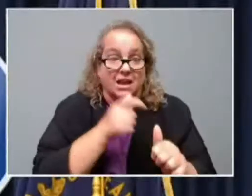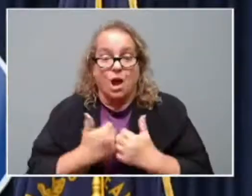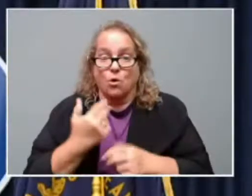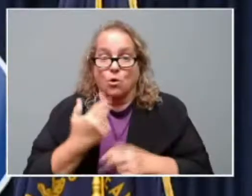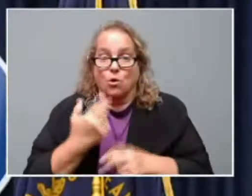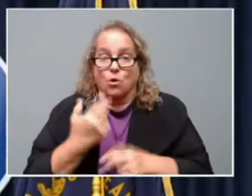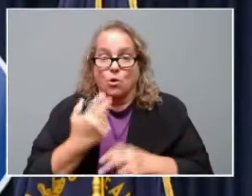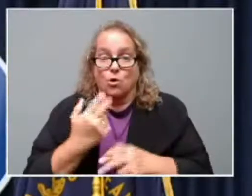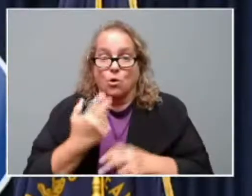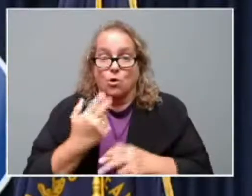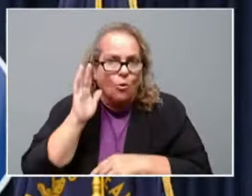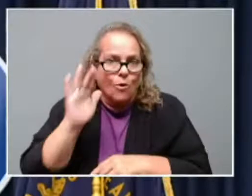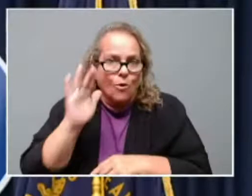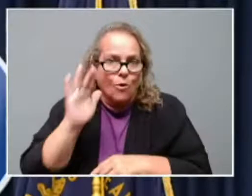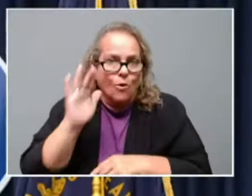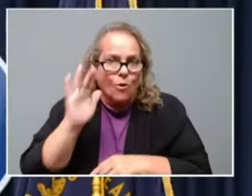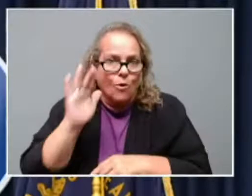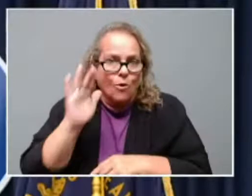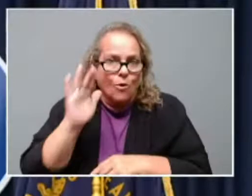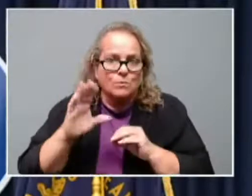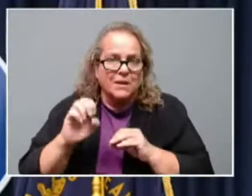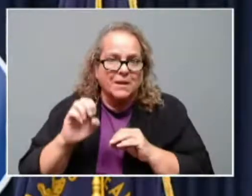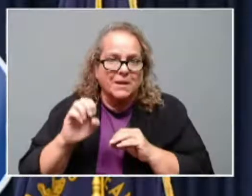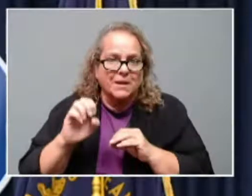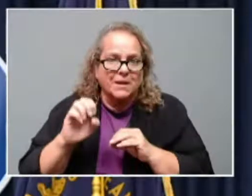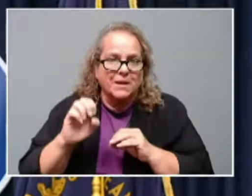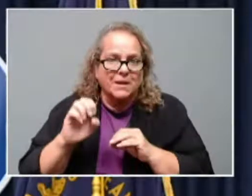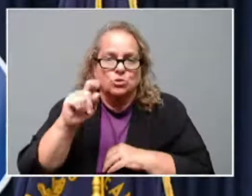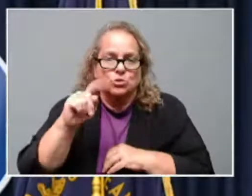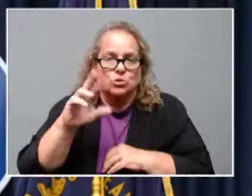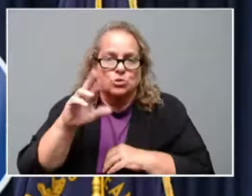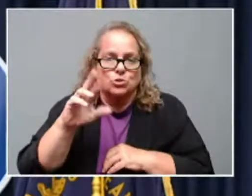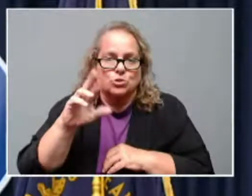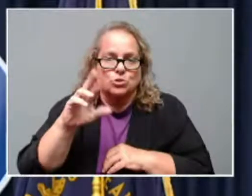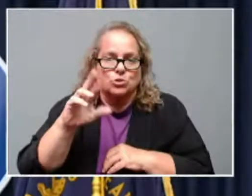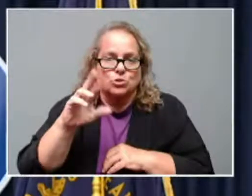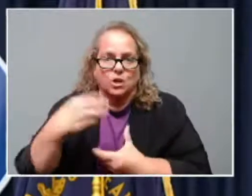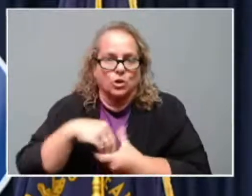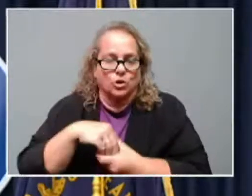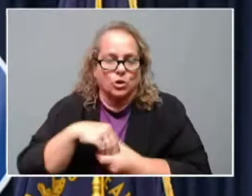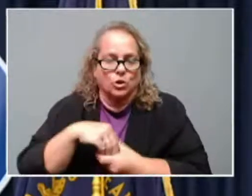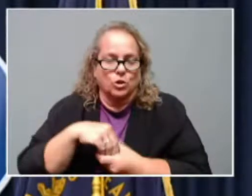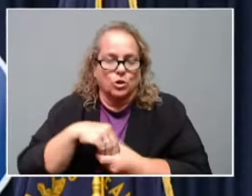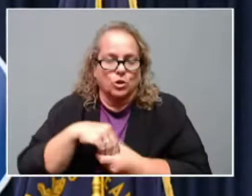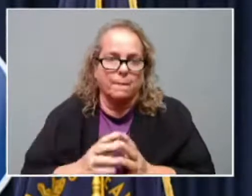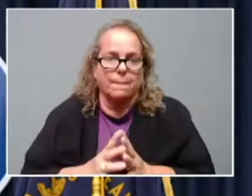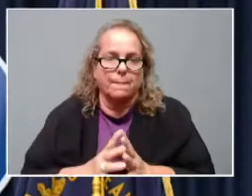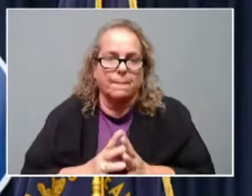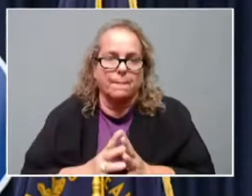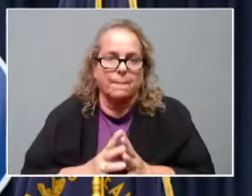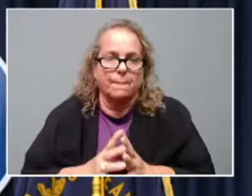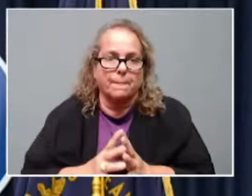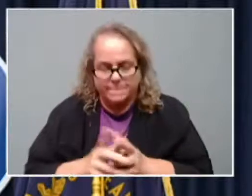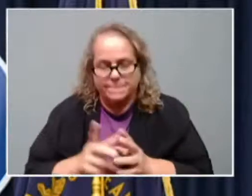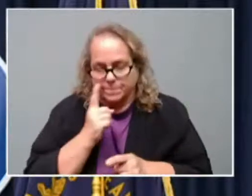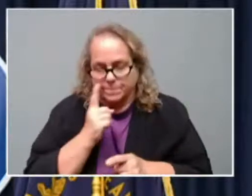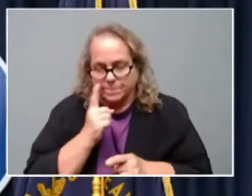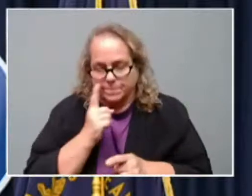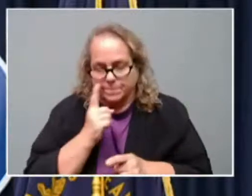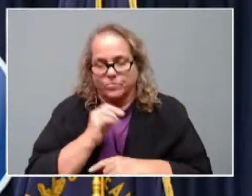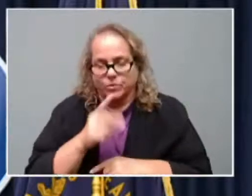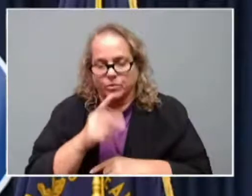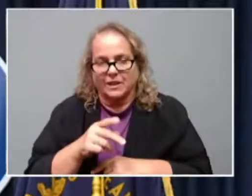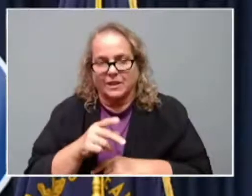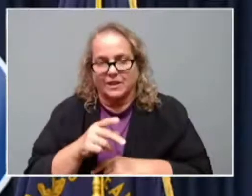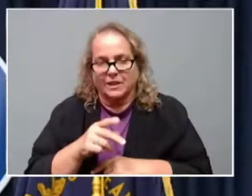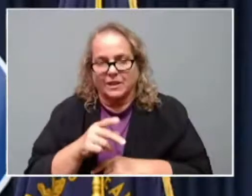included as immunity wanes from those original vaccines? Right. So even if somebody doesn't get their